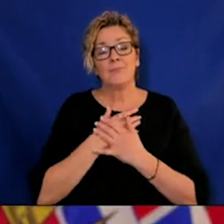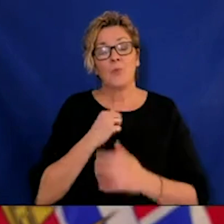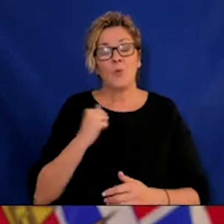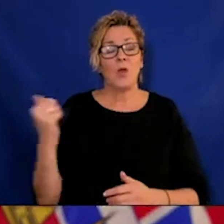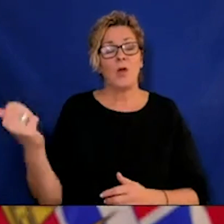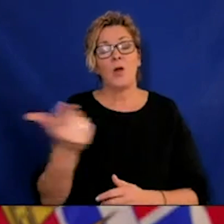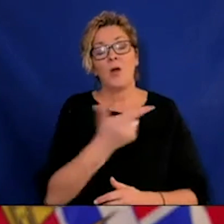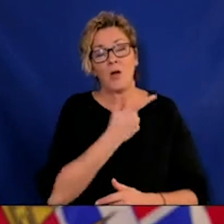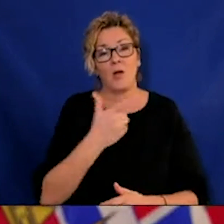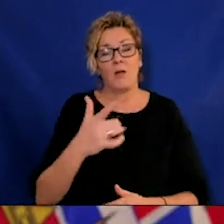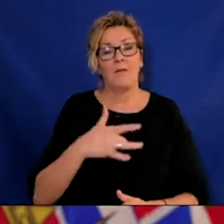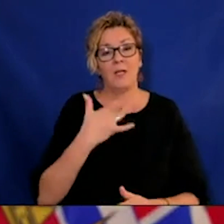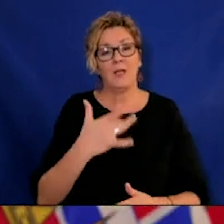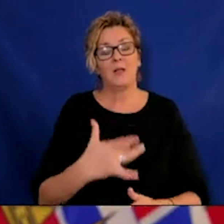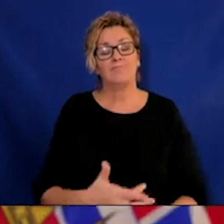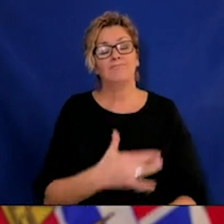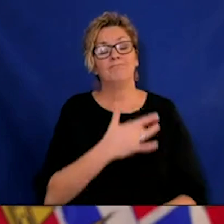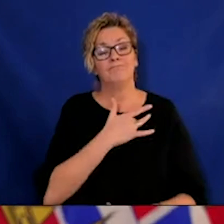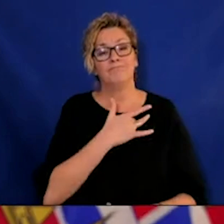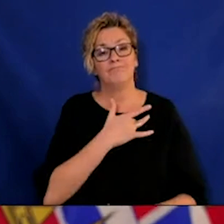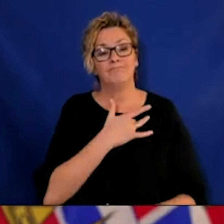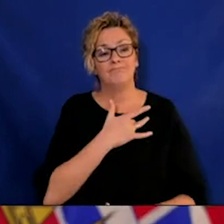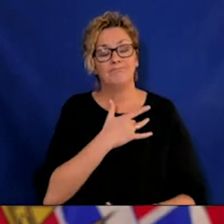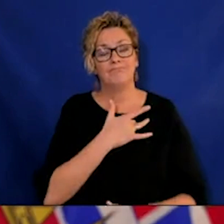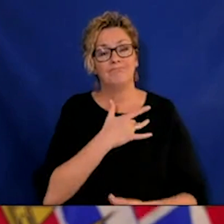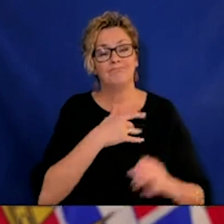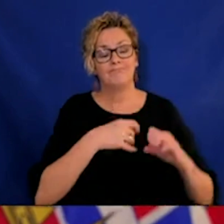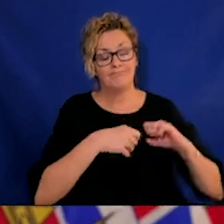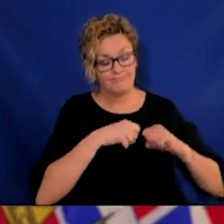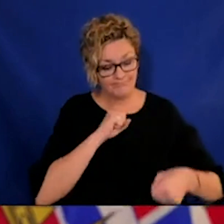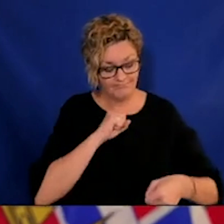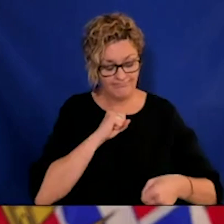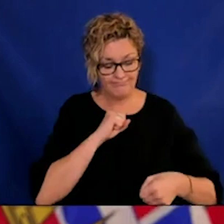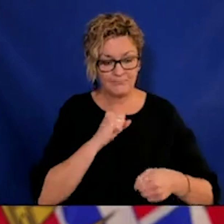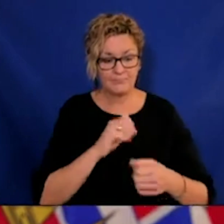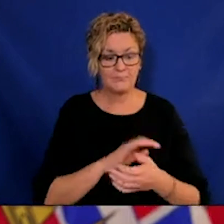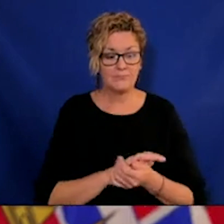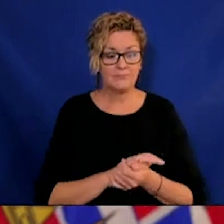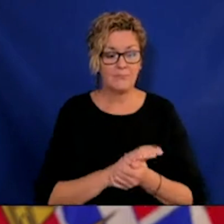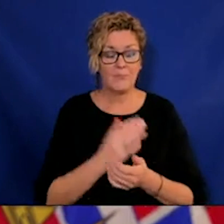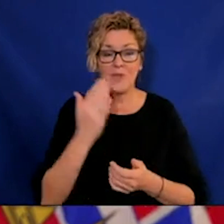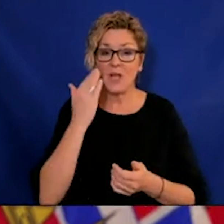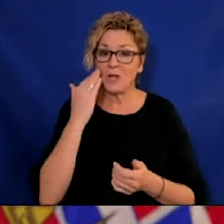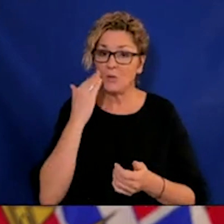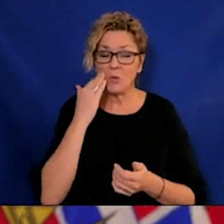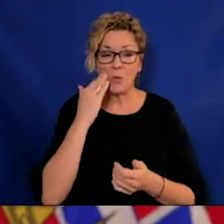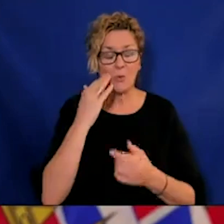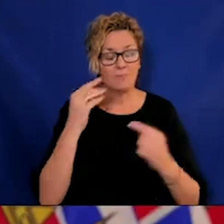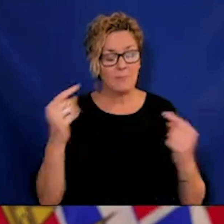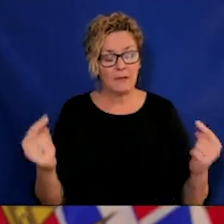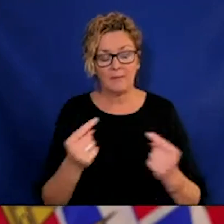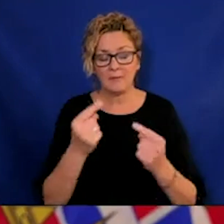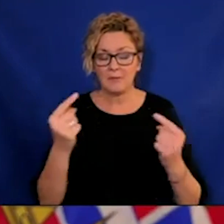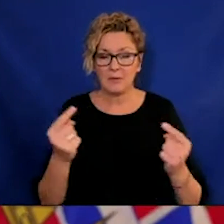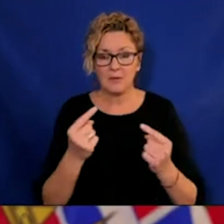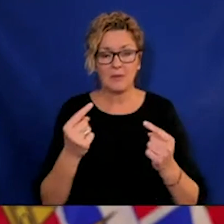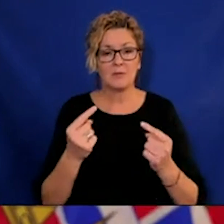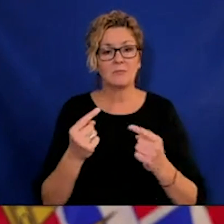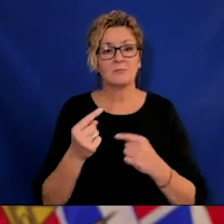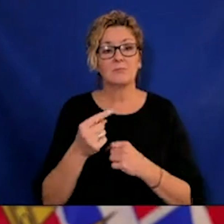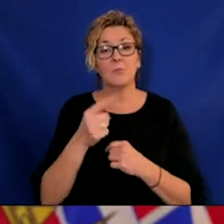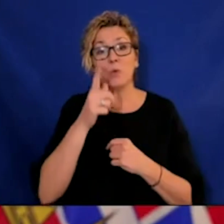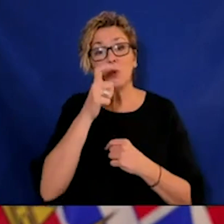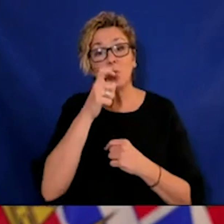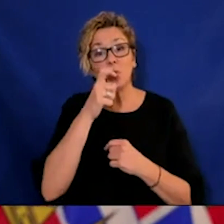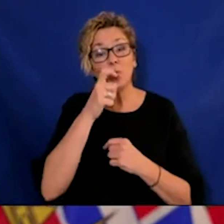you. And I want to, as well, express the pain that I know that the caregivers in the communities that these